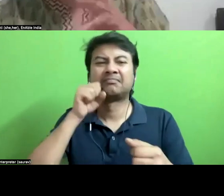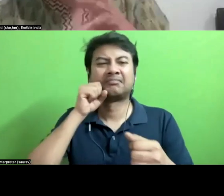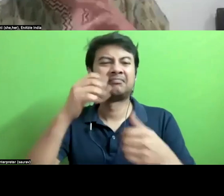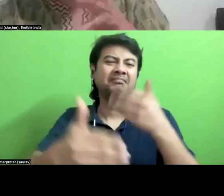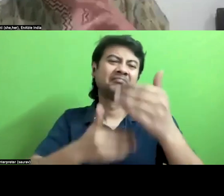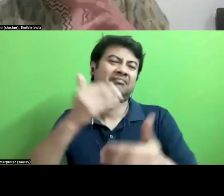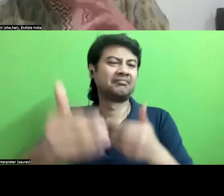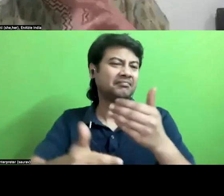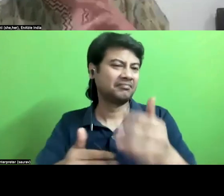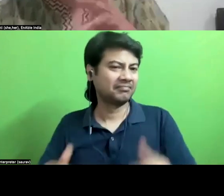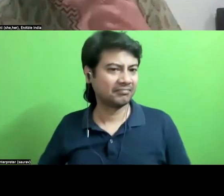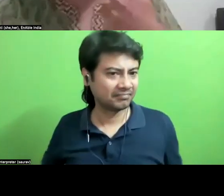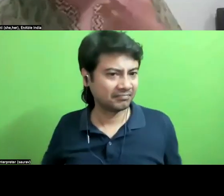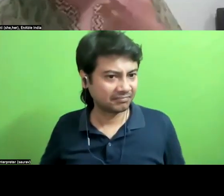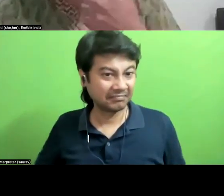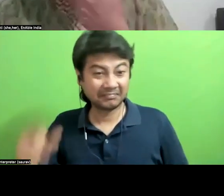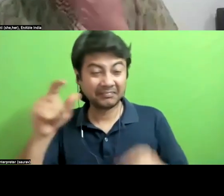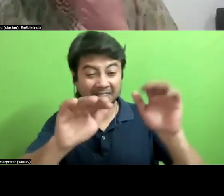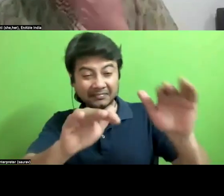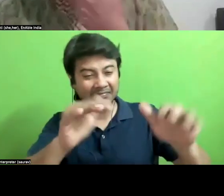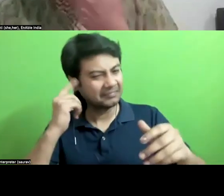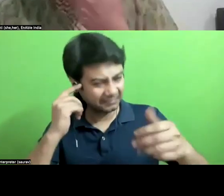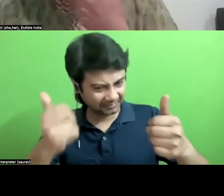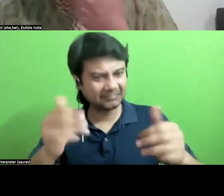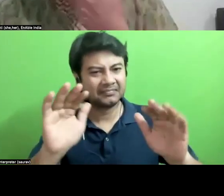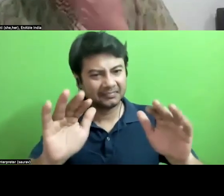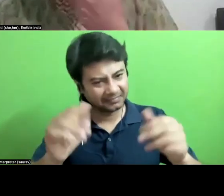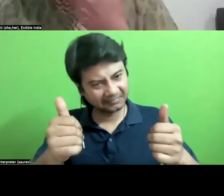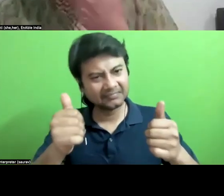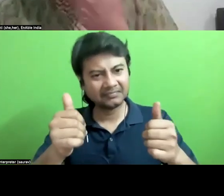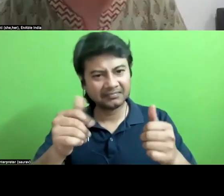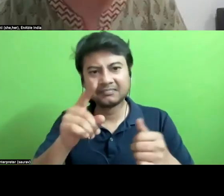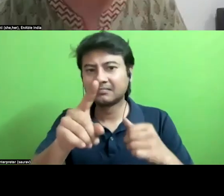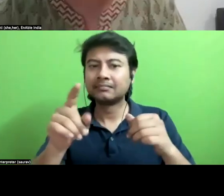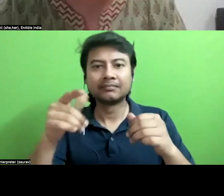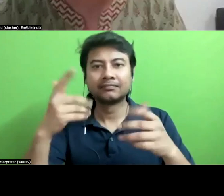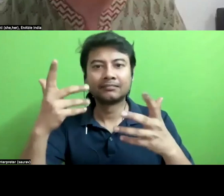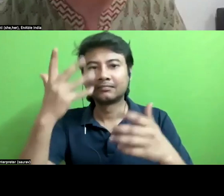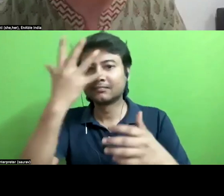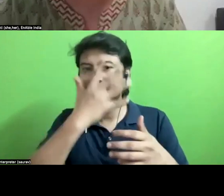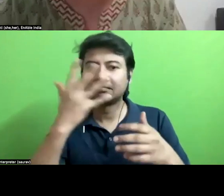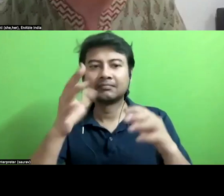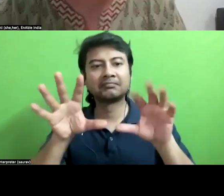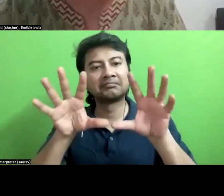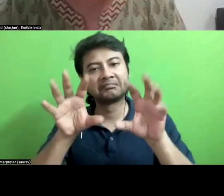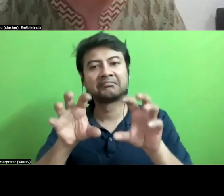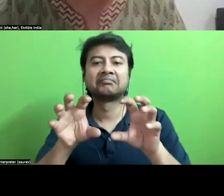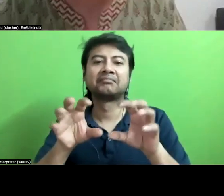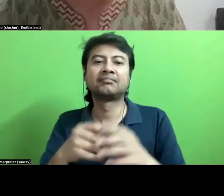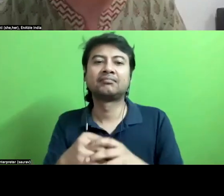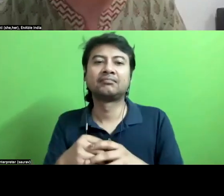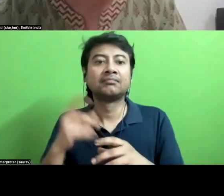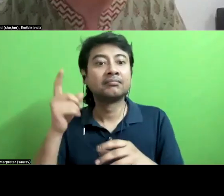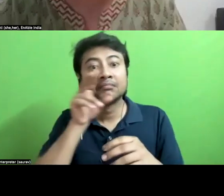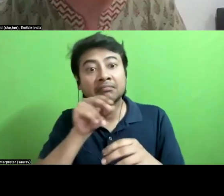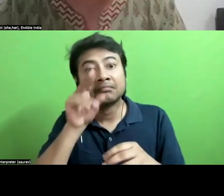frozen. Frozen. We can hear you, but your video is frozen. But we can hear you. Okay. Okay. Maybe let me just